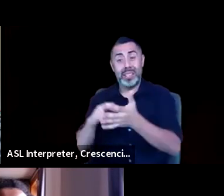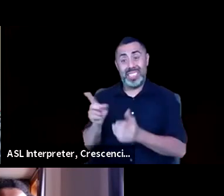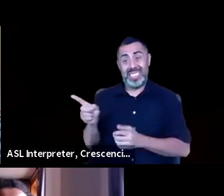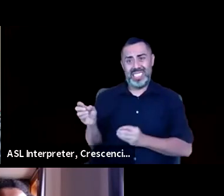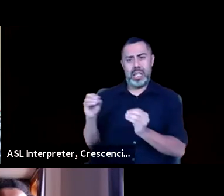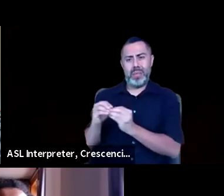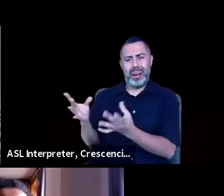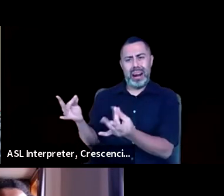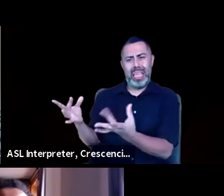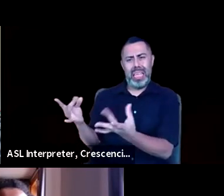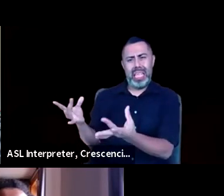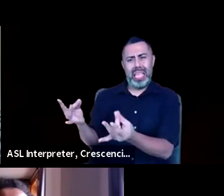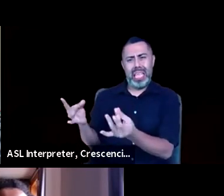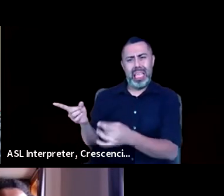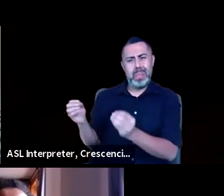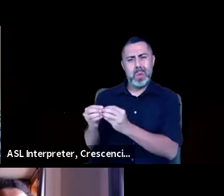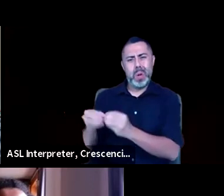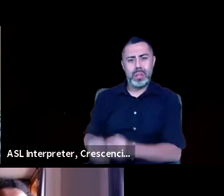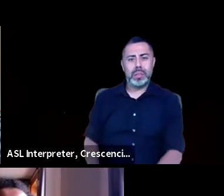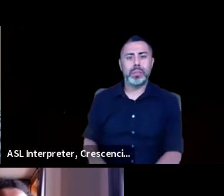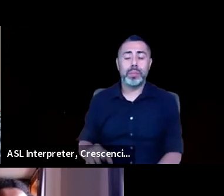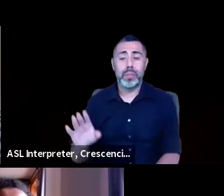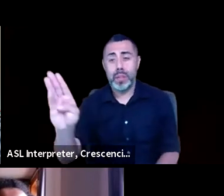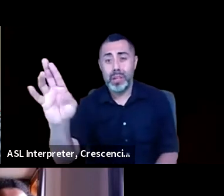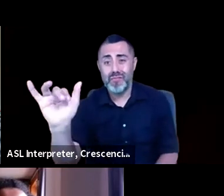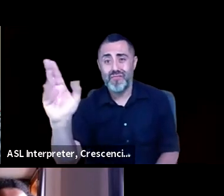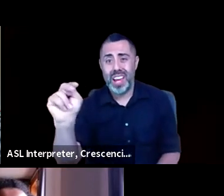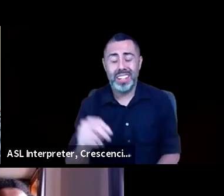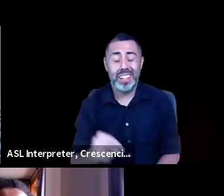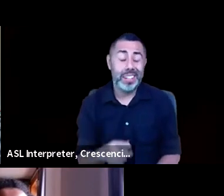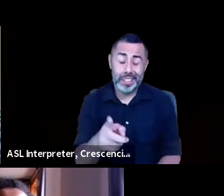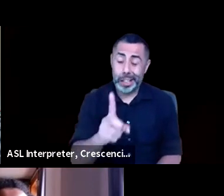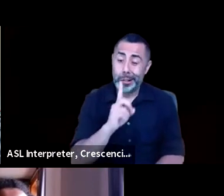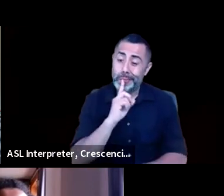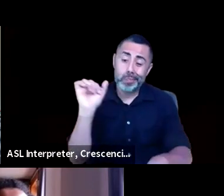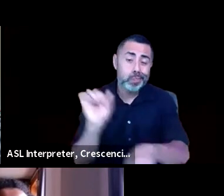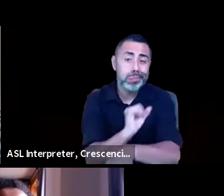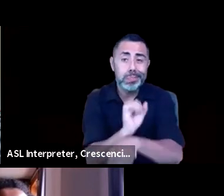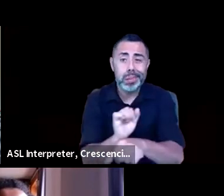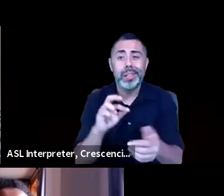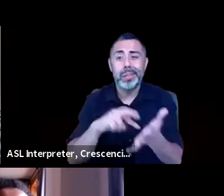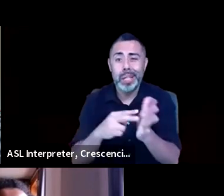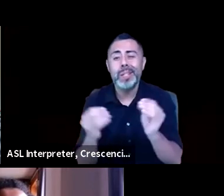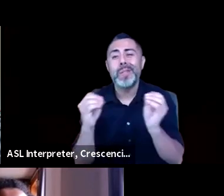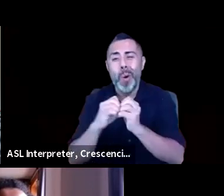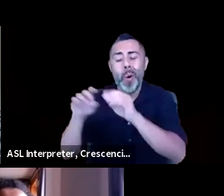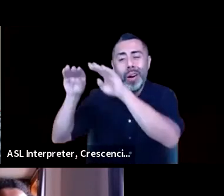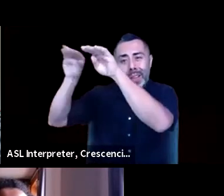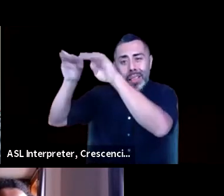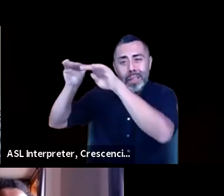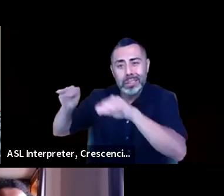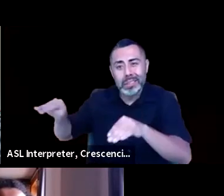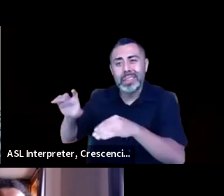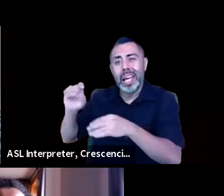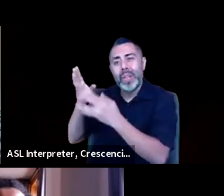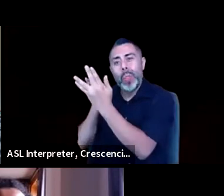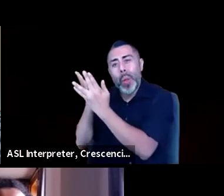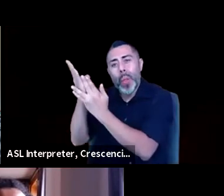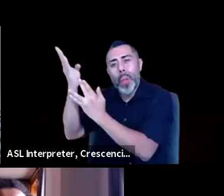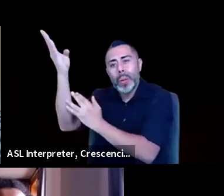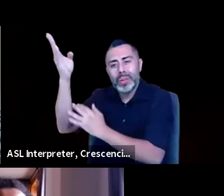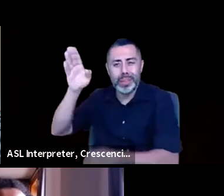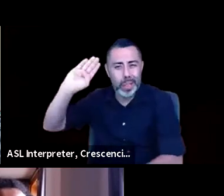I mean, I absolutely, right? The fact that there's just a bit more bureaucracy, and also with great sort of resources